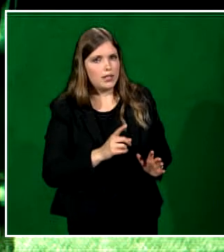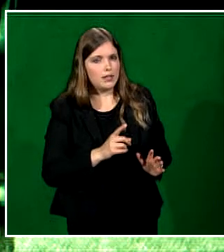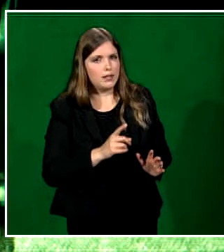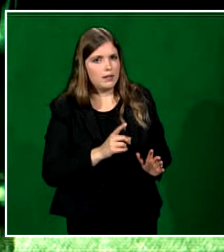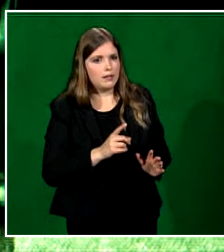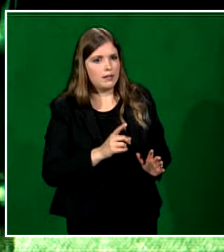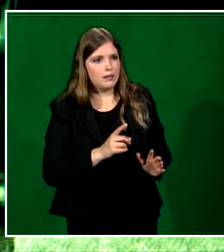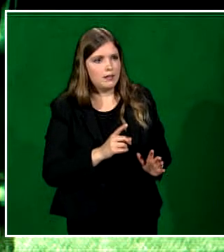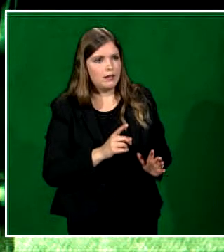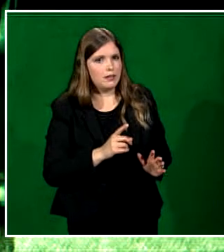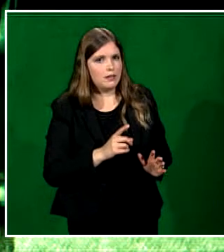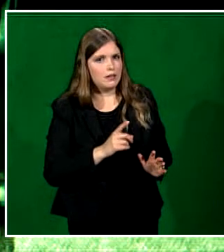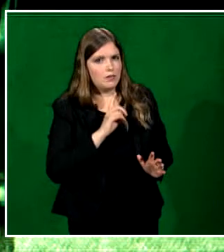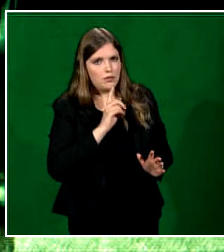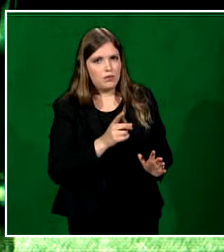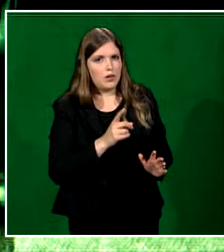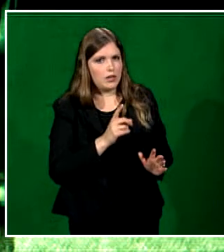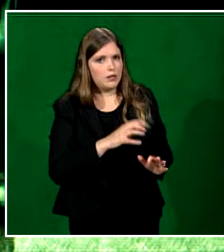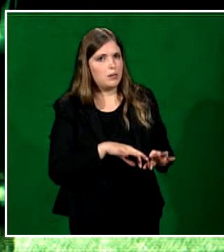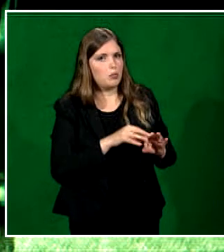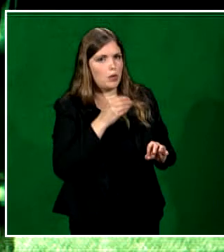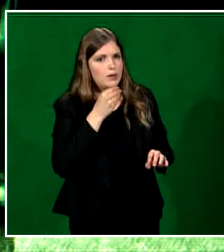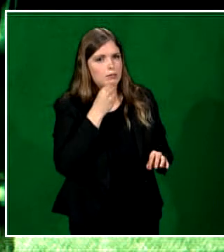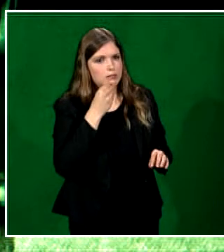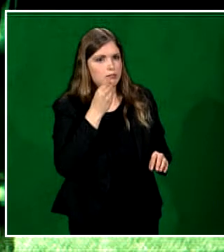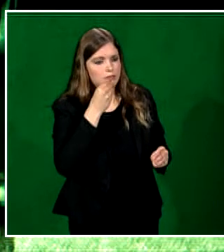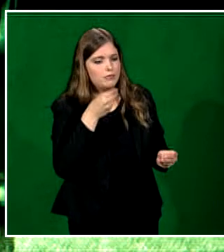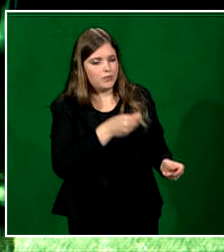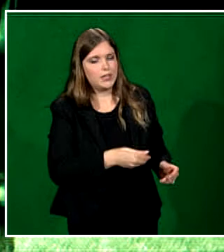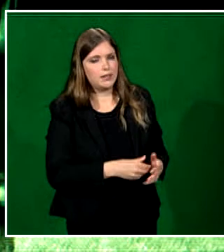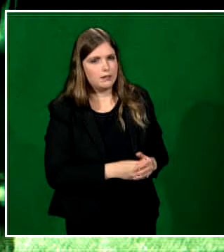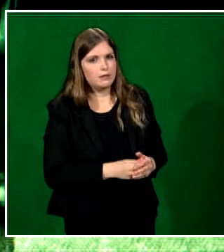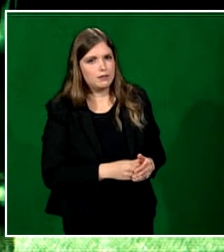in animal feed. So that's Got our it. main.